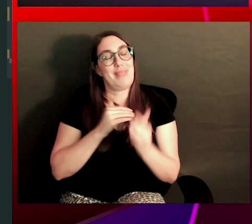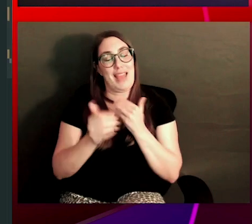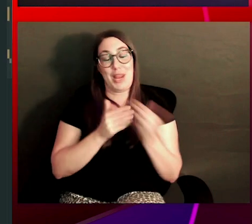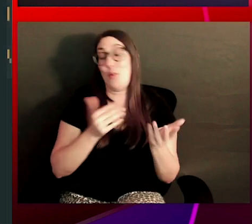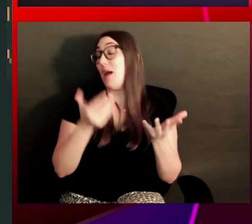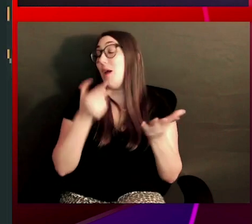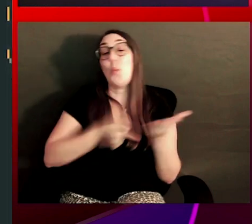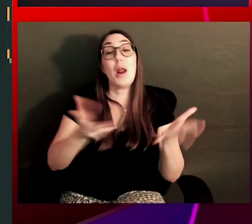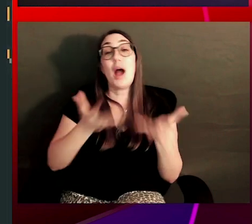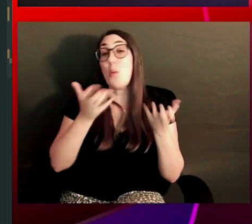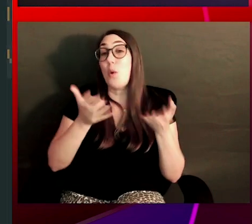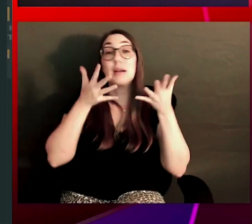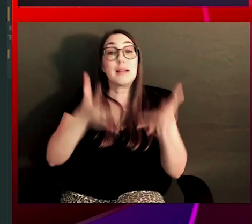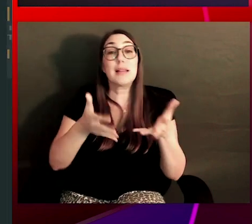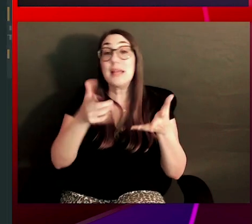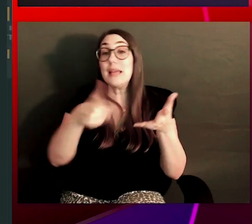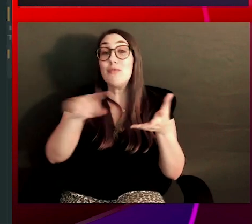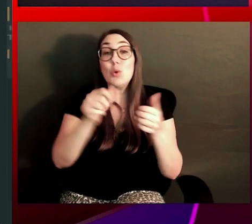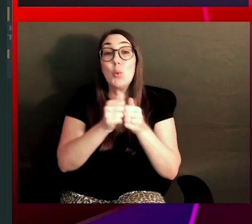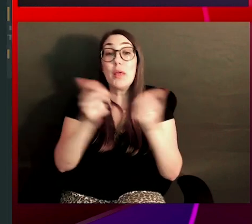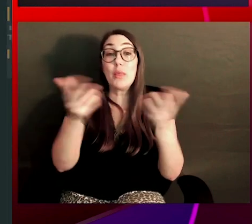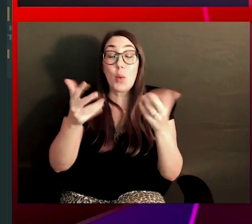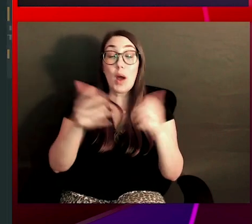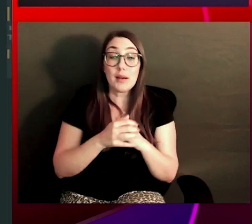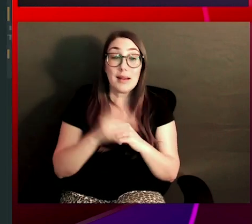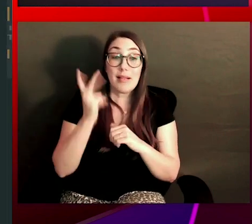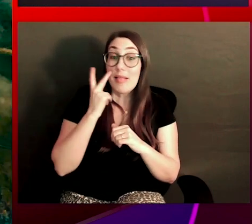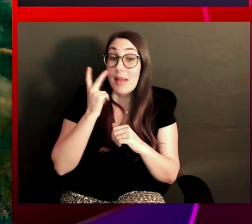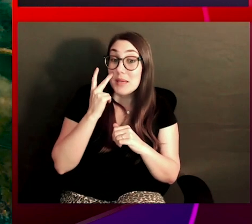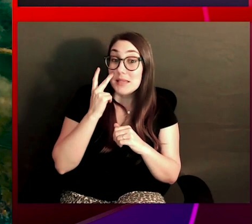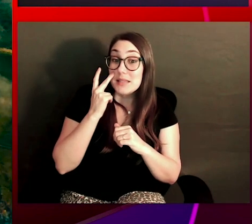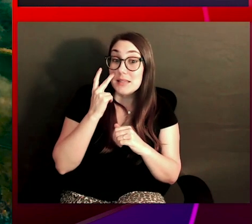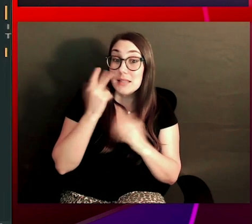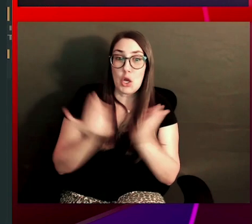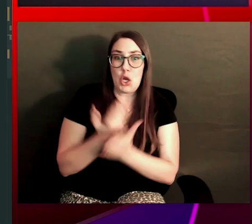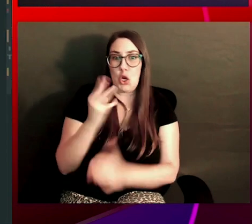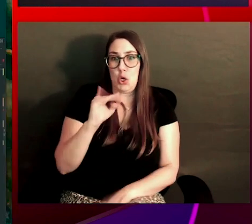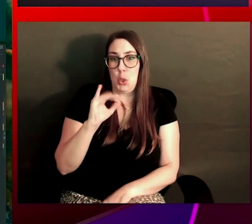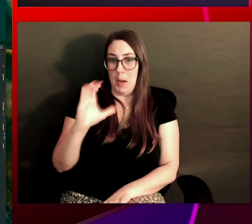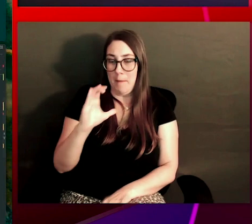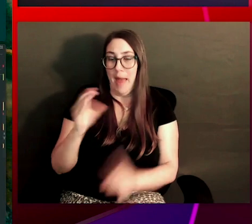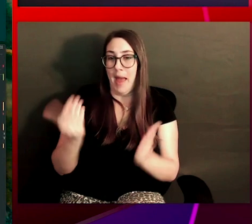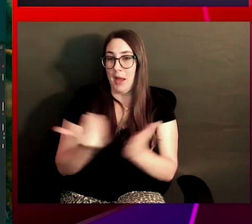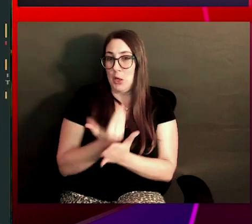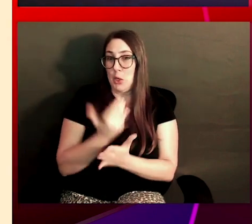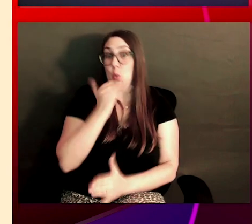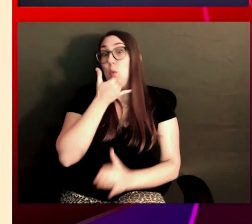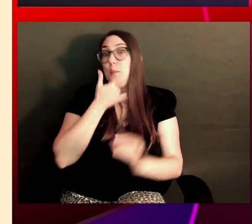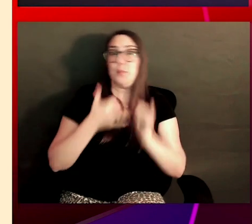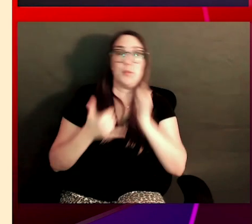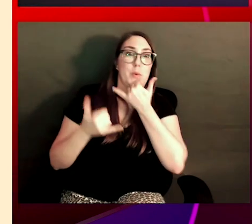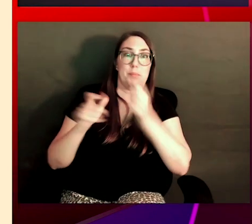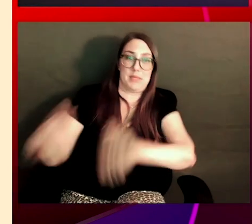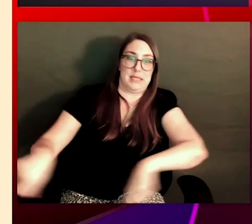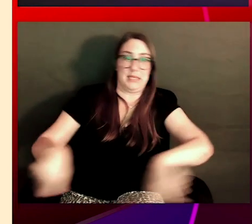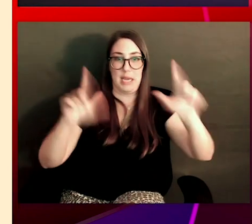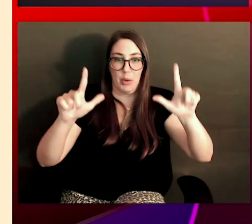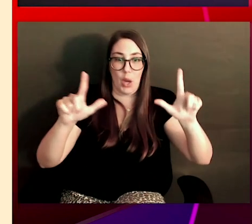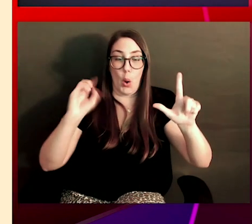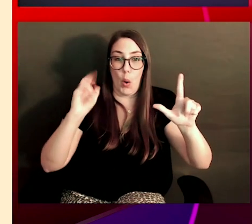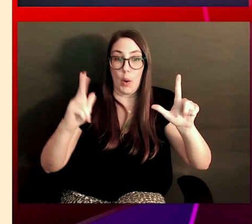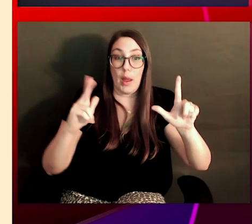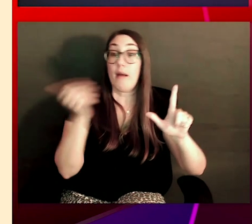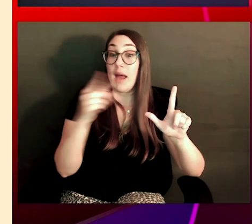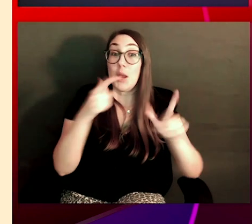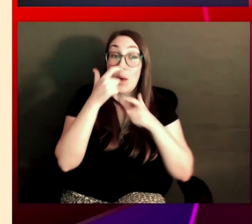is, let me see. Let me get. I said new to Mac. I'm new to the gestures. Whoops. There we go. Here we go. So anybody interested